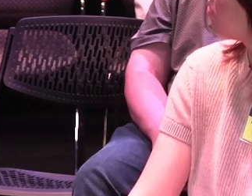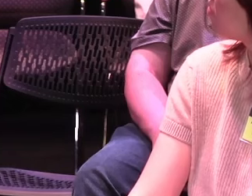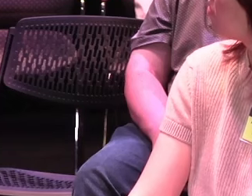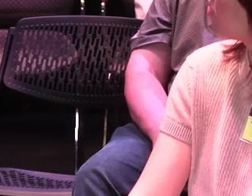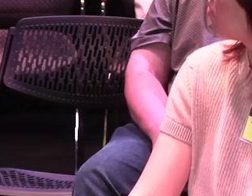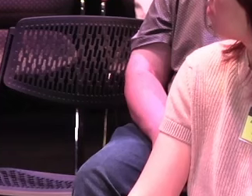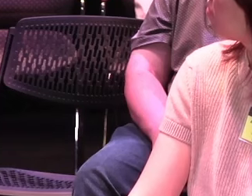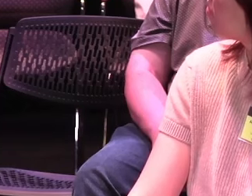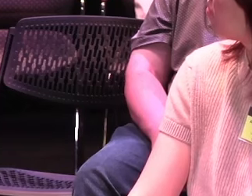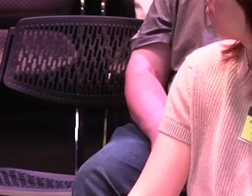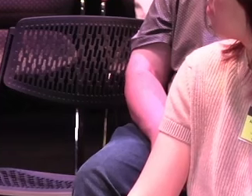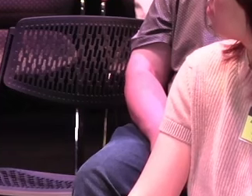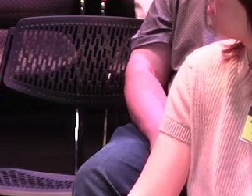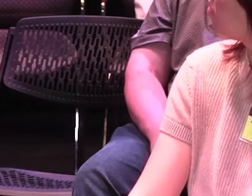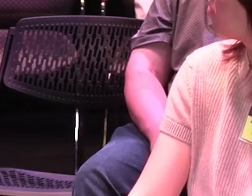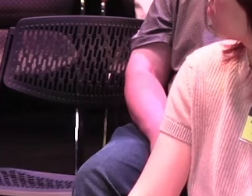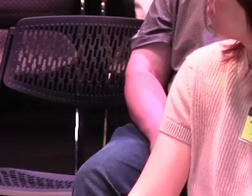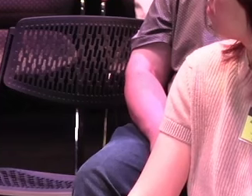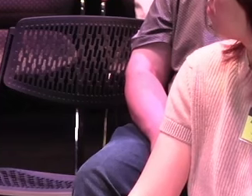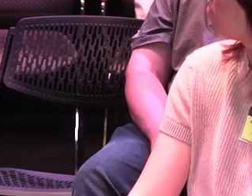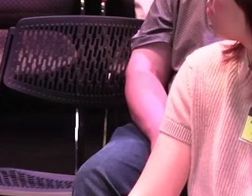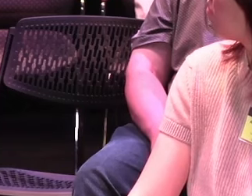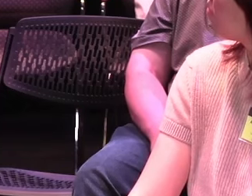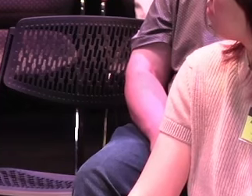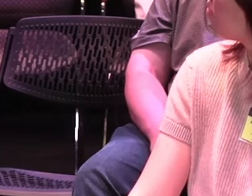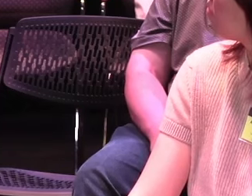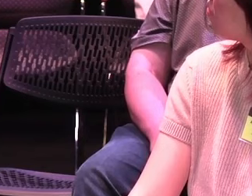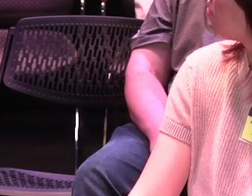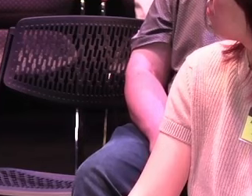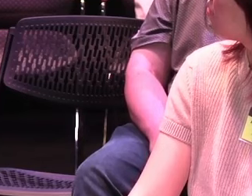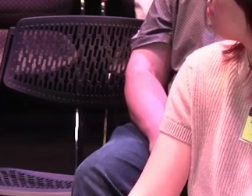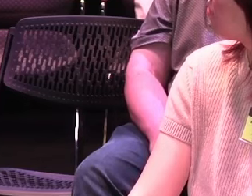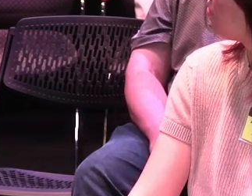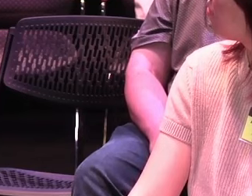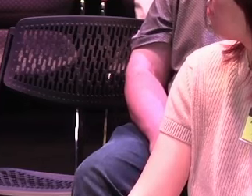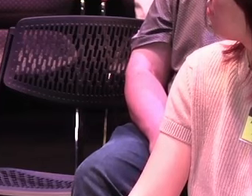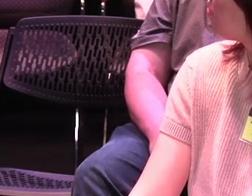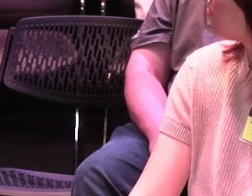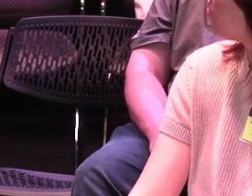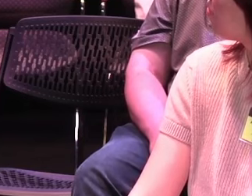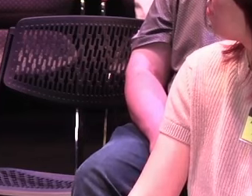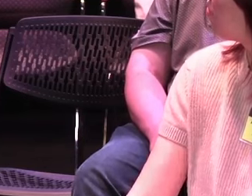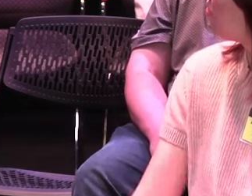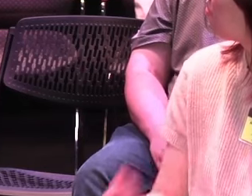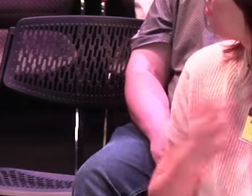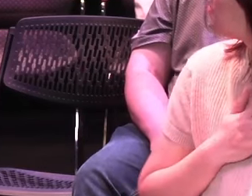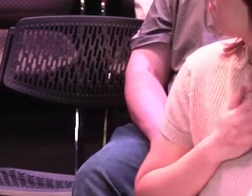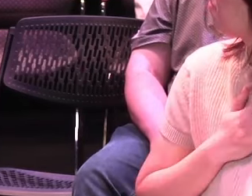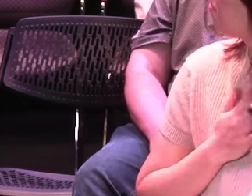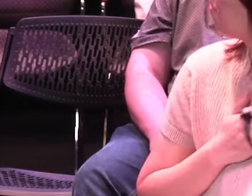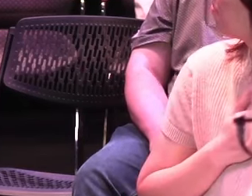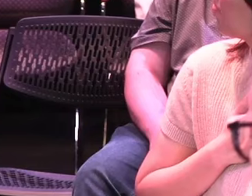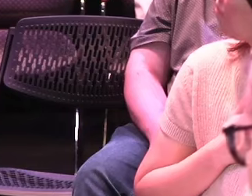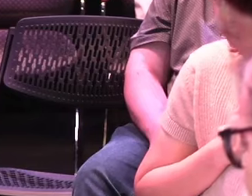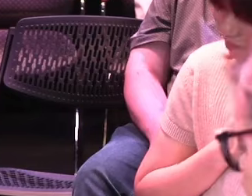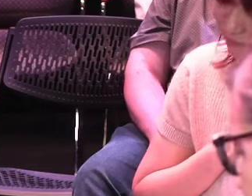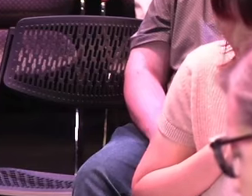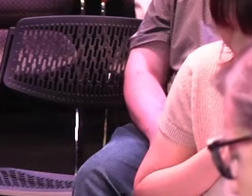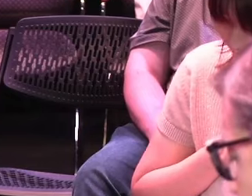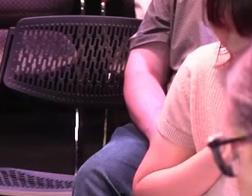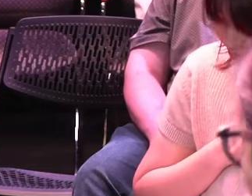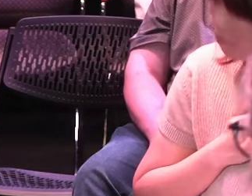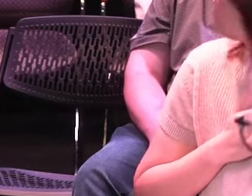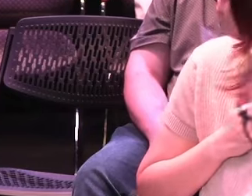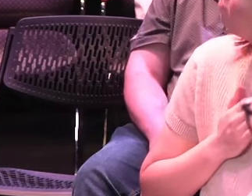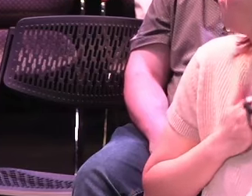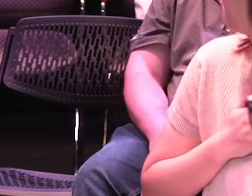of results. I'm sure there was so much more, but that's what hit me. And I'm really grateful to everybody for being here as part of it and to our